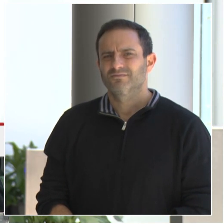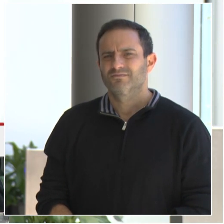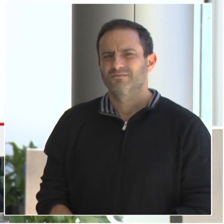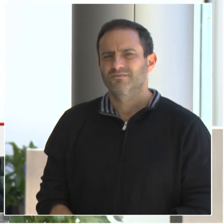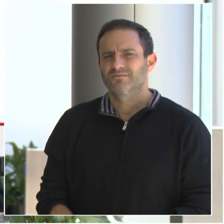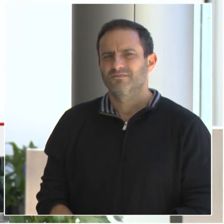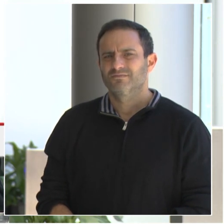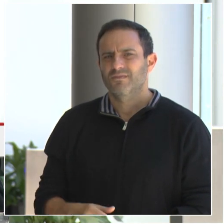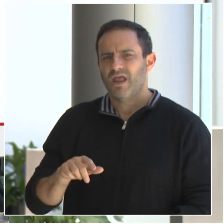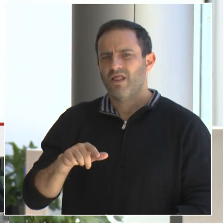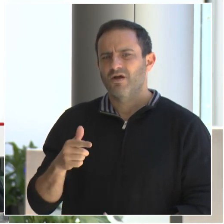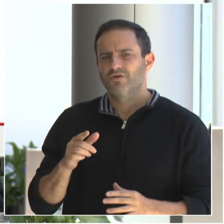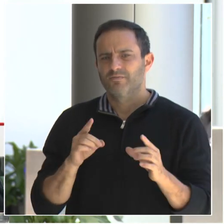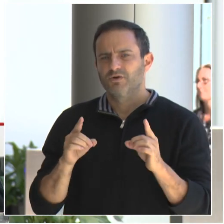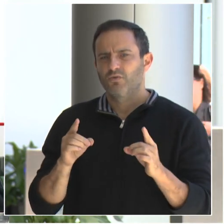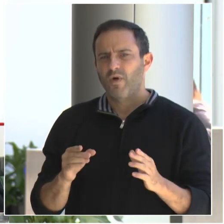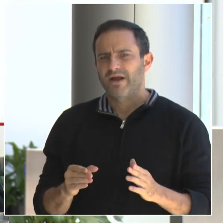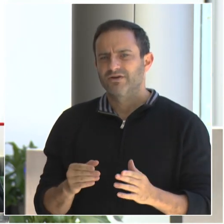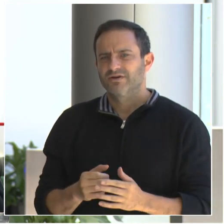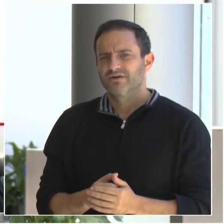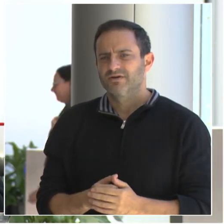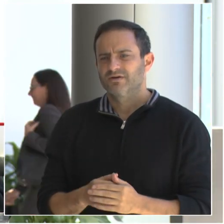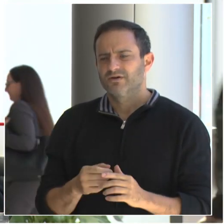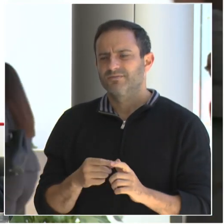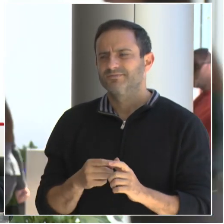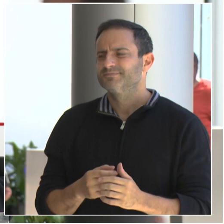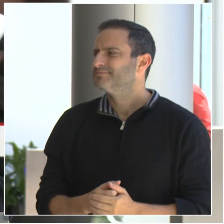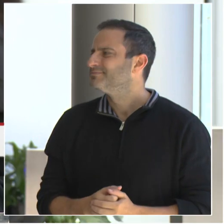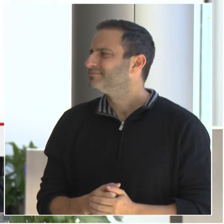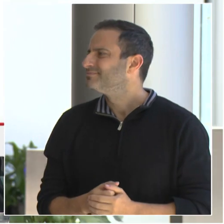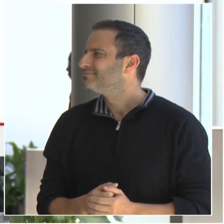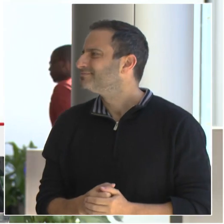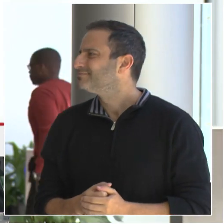And alternate director, Mr. Kanakagiri from Virginia.